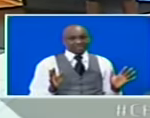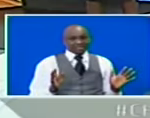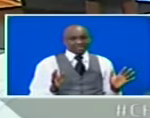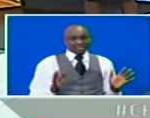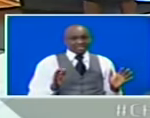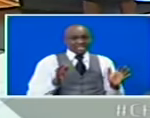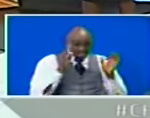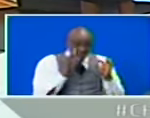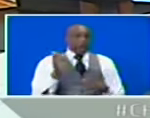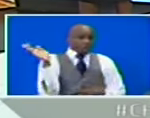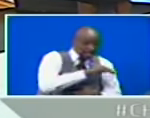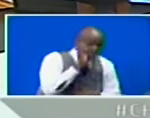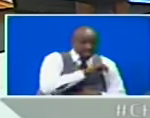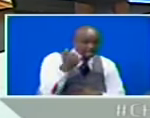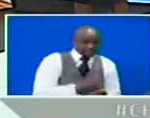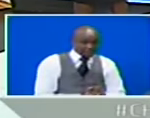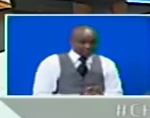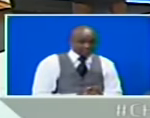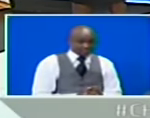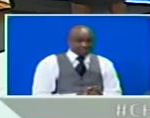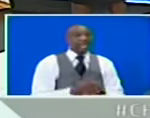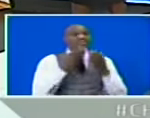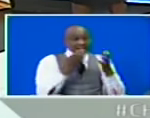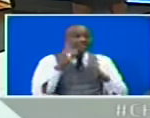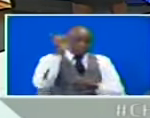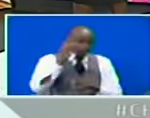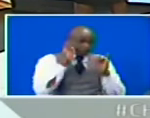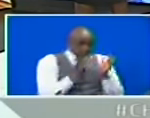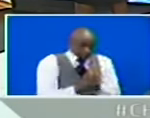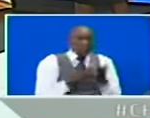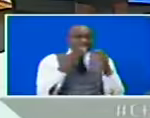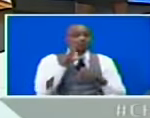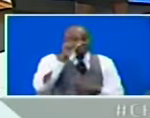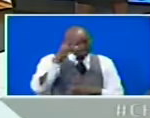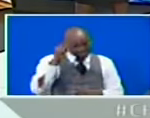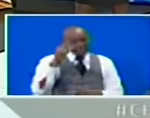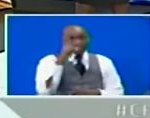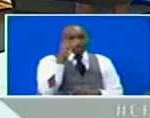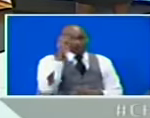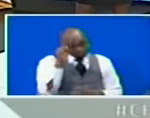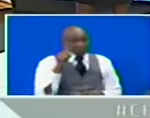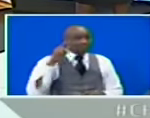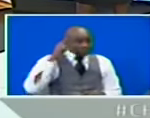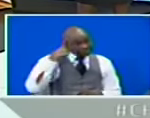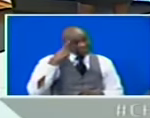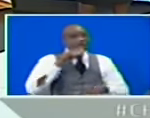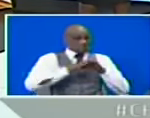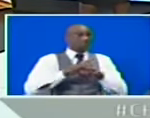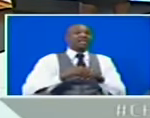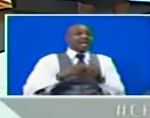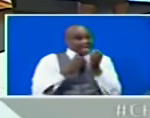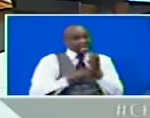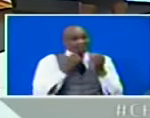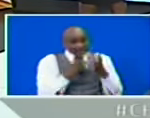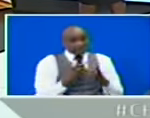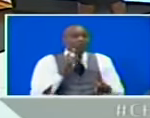can just go back to that other page. Thank you, Nairobi News. Thank you, Classic 105. And for everyone that thought that was a great article, it was not. Everything